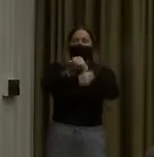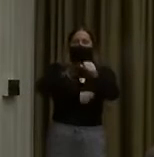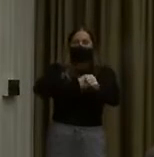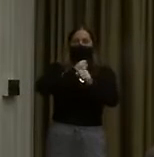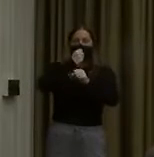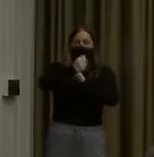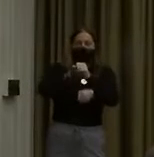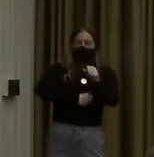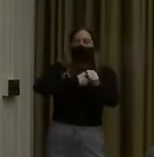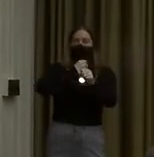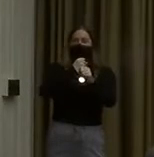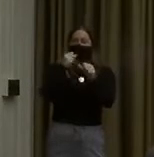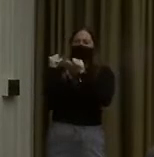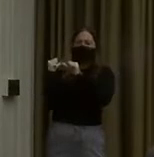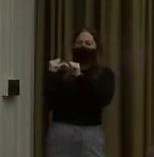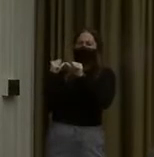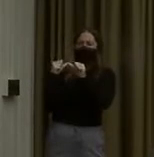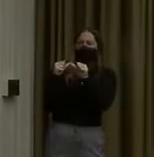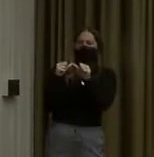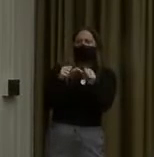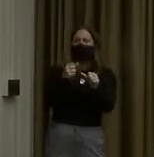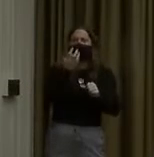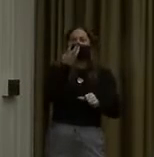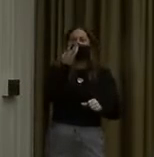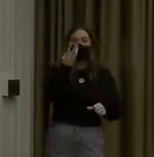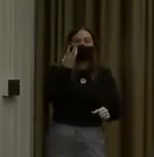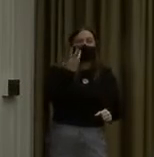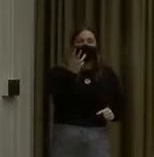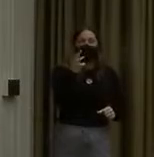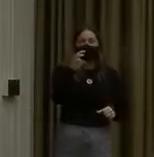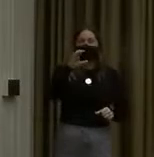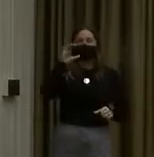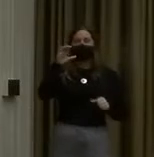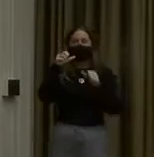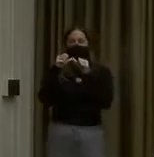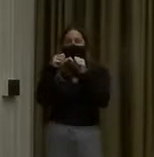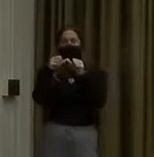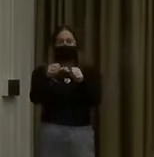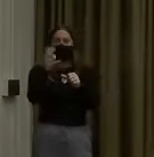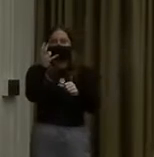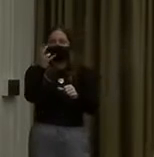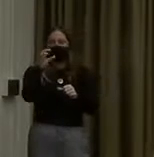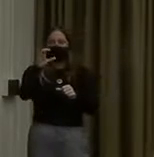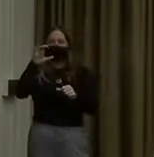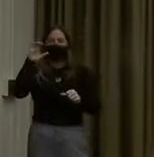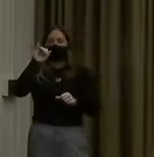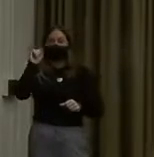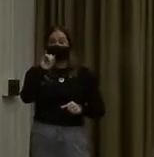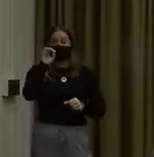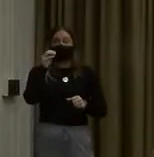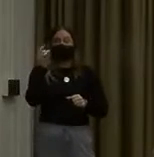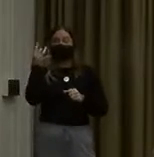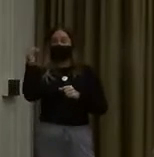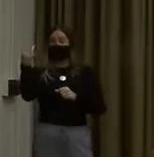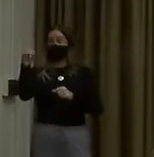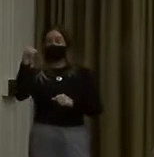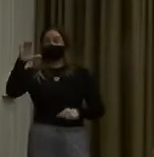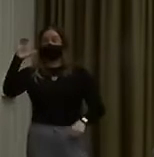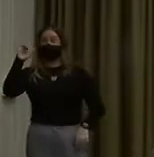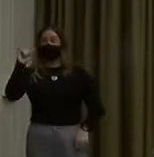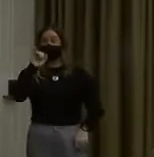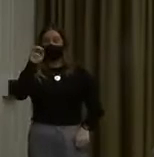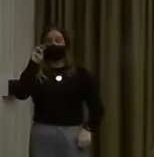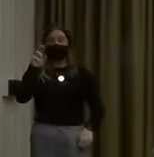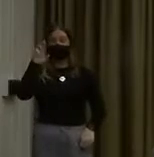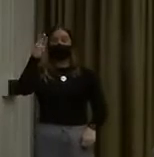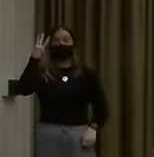the 1600s into the 1700s, then into the 1800s, where Jim Crow reared its ugly head with a vengeance.